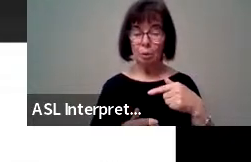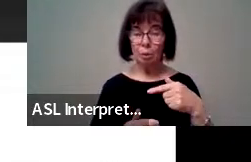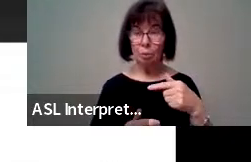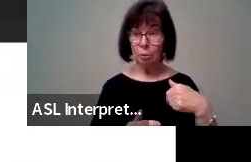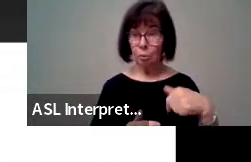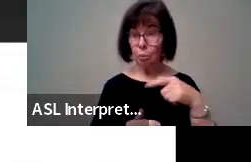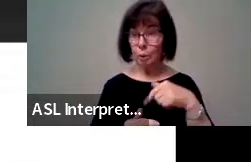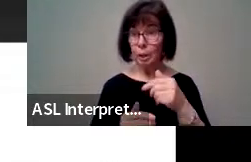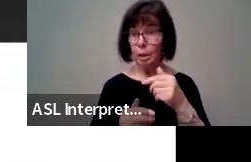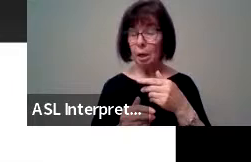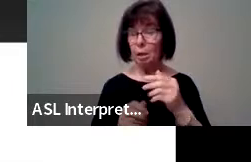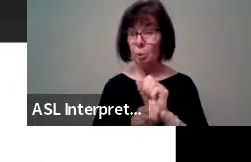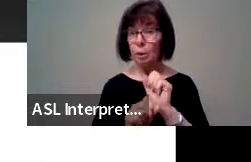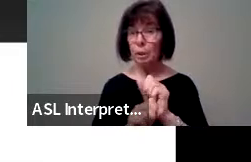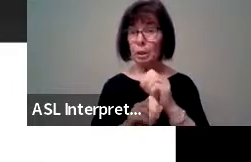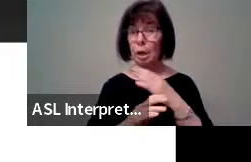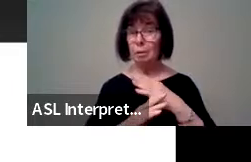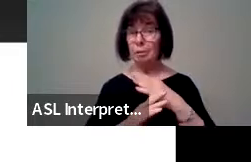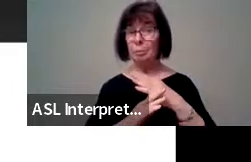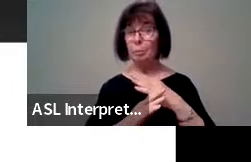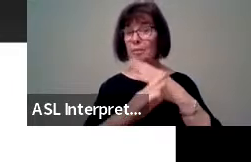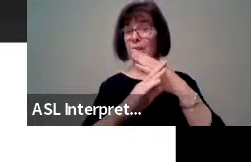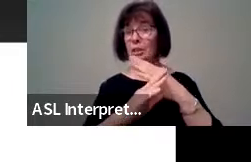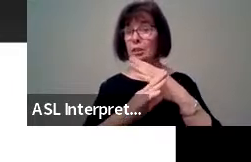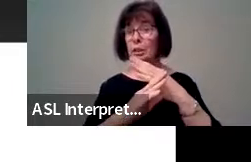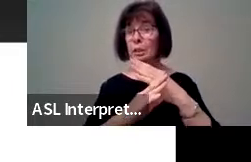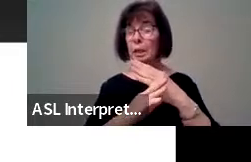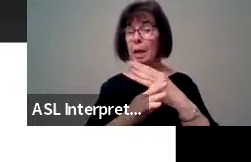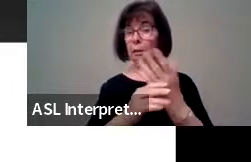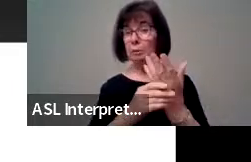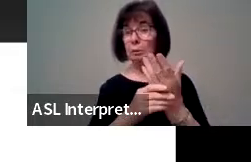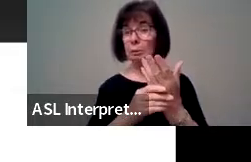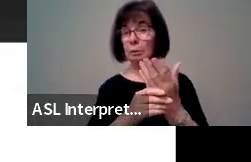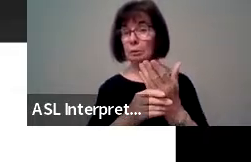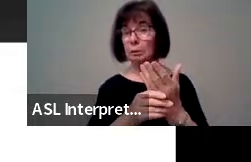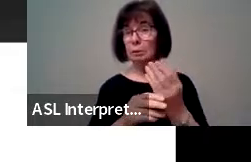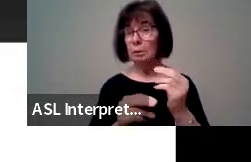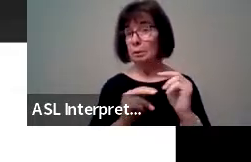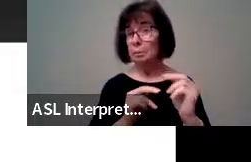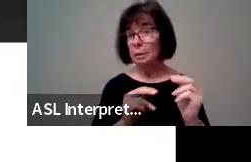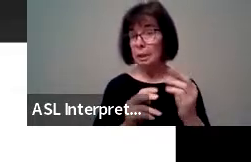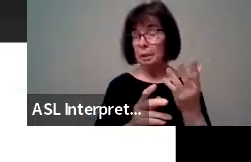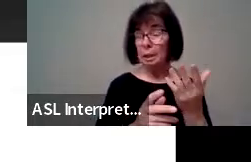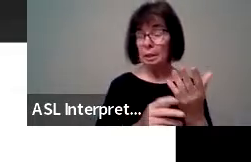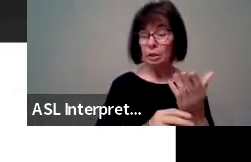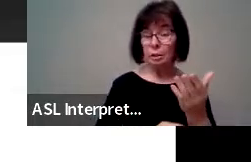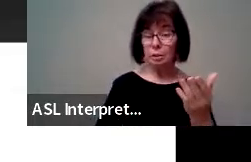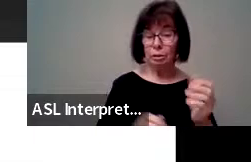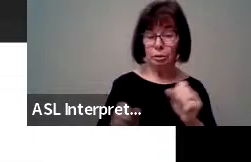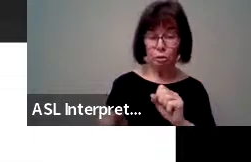on prevention and mitigation strategies. So on the next slide is the